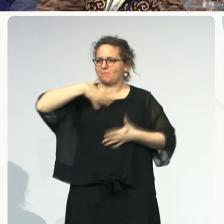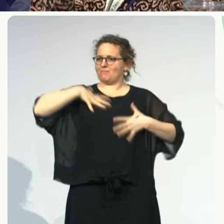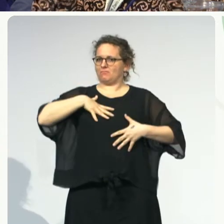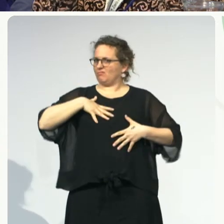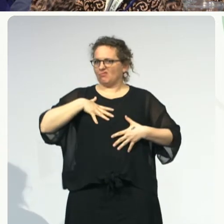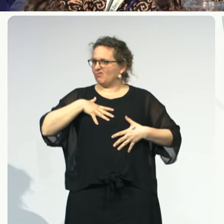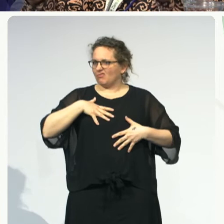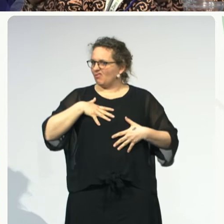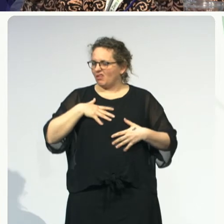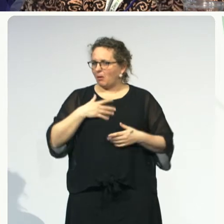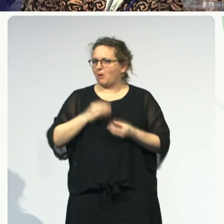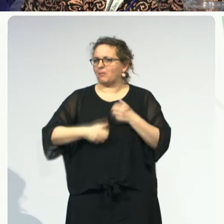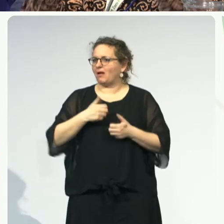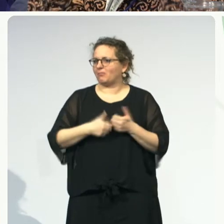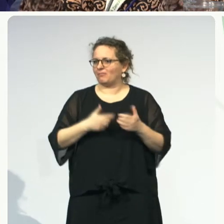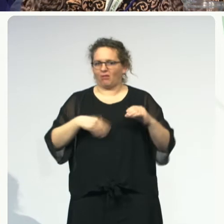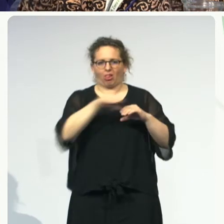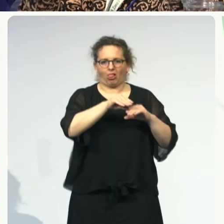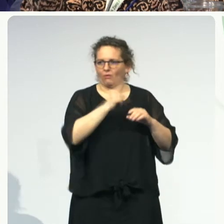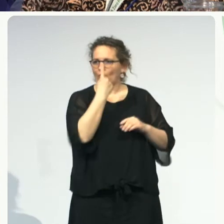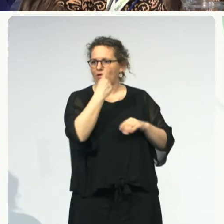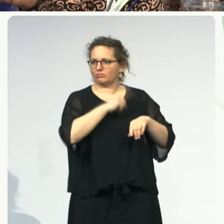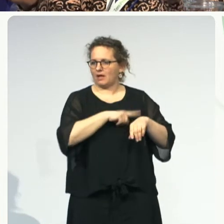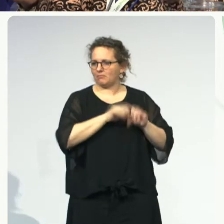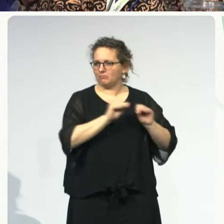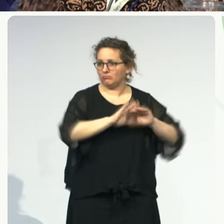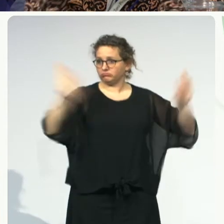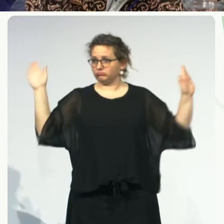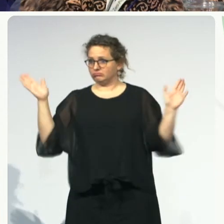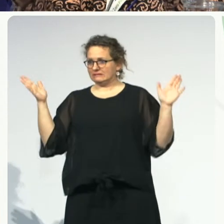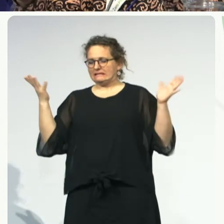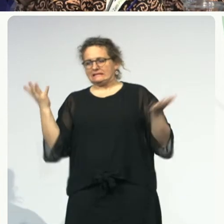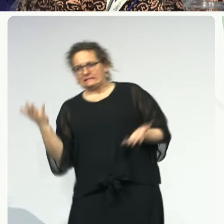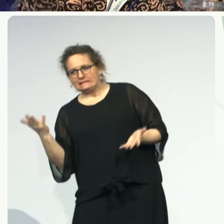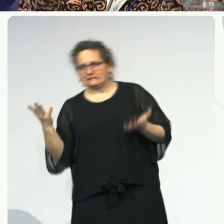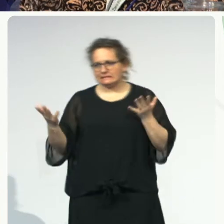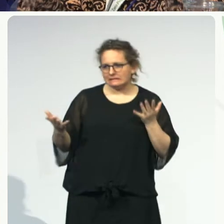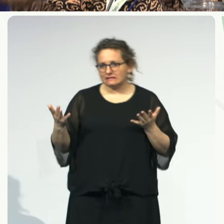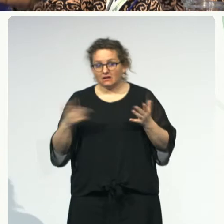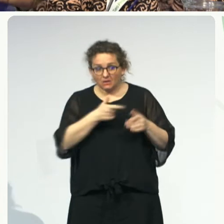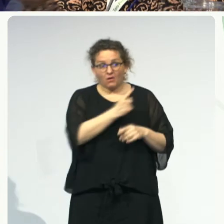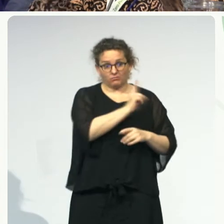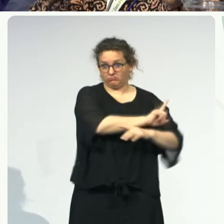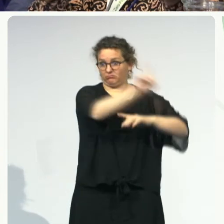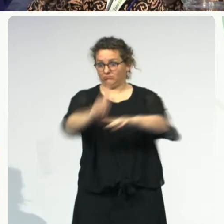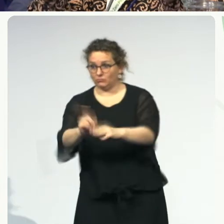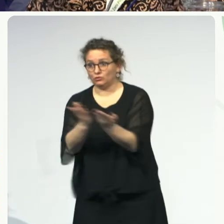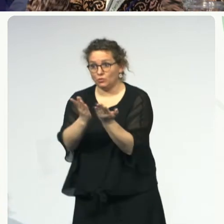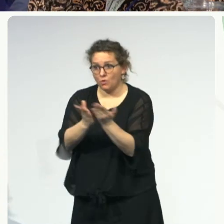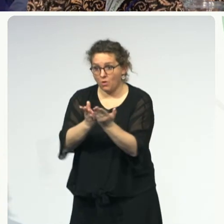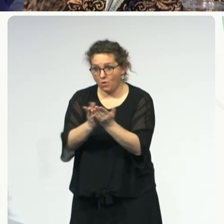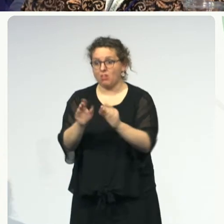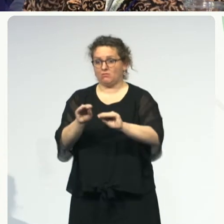disabilities, was left to only those teachers who had attended training. So other